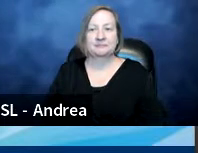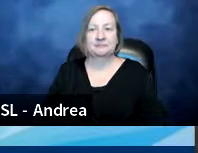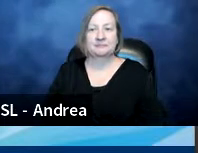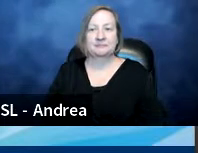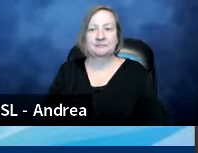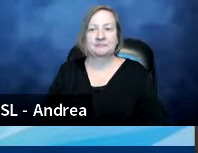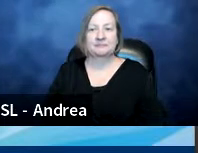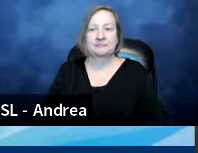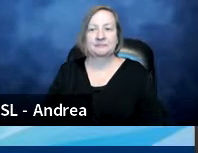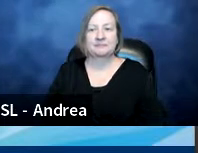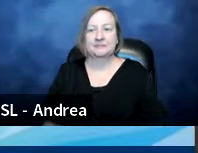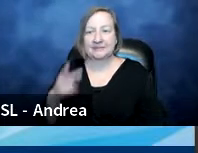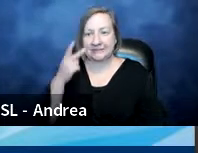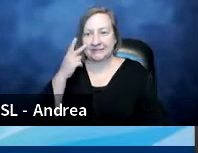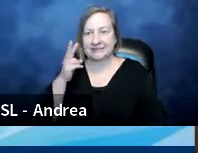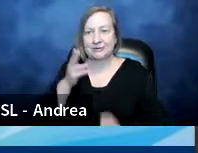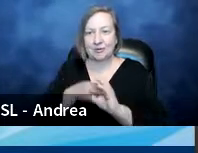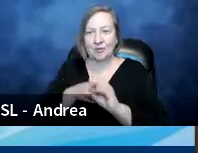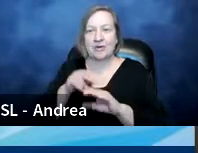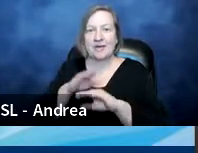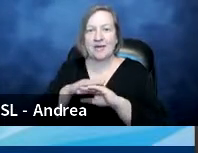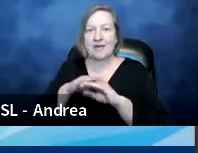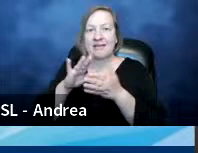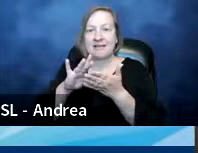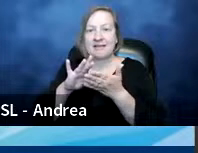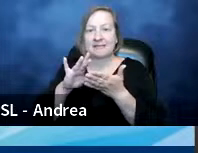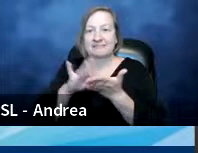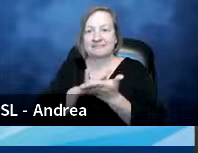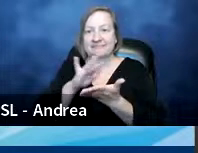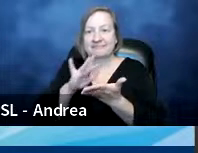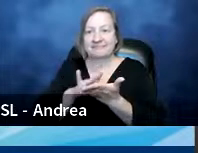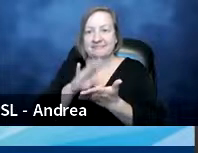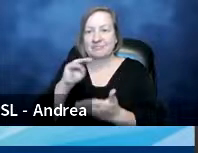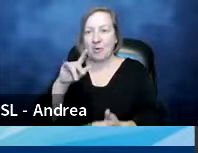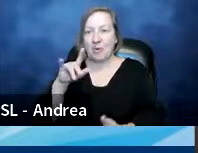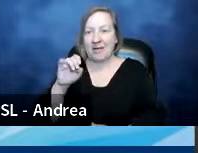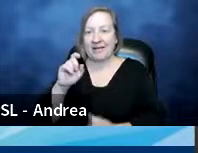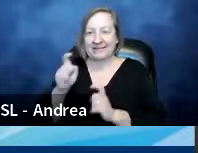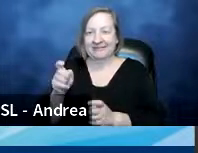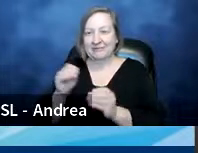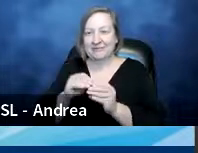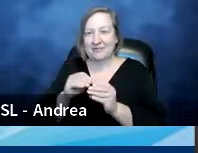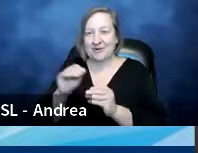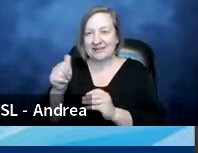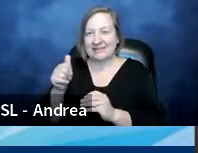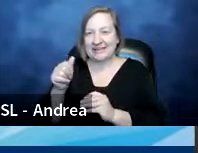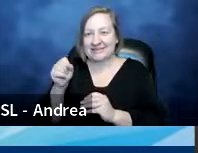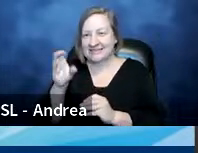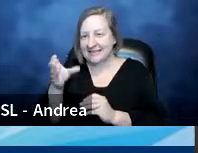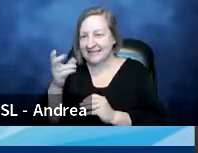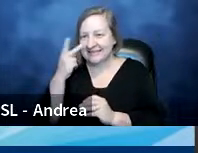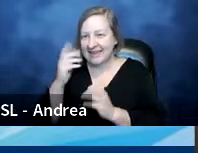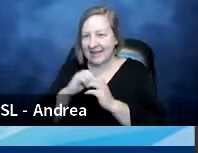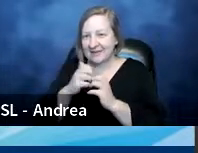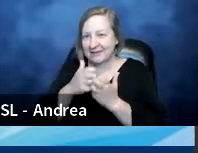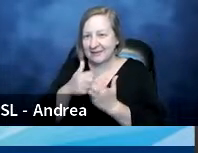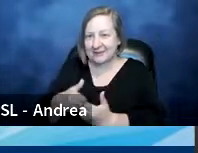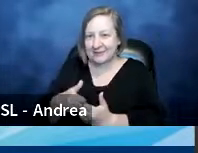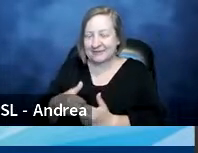Jake looks like he's joined by a mobile, so let's give him another 10 seconds and see how it goes.